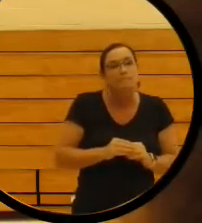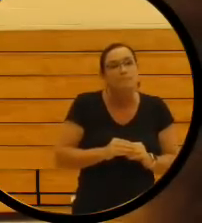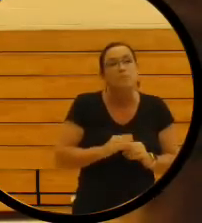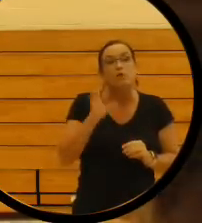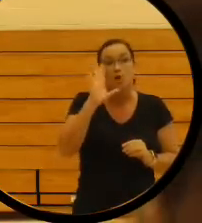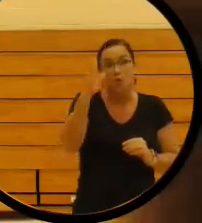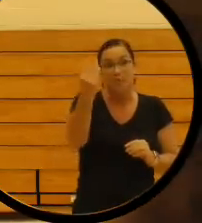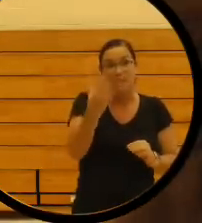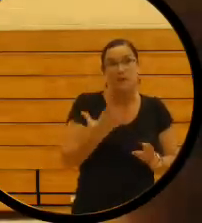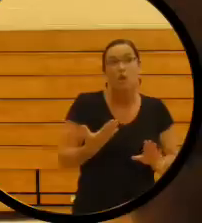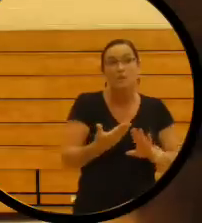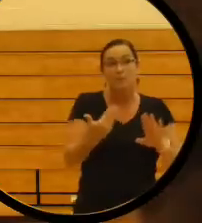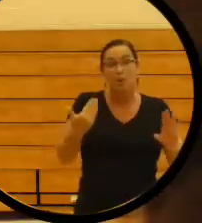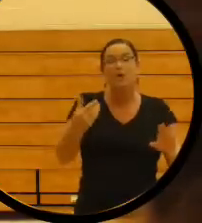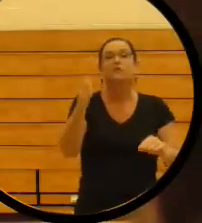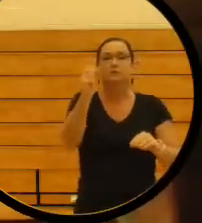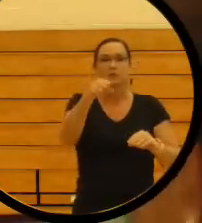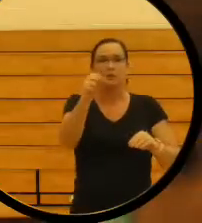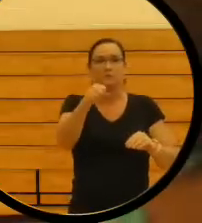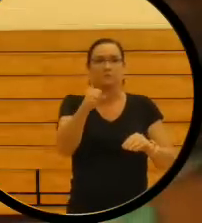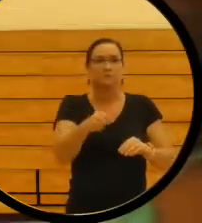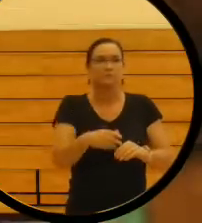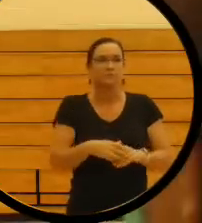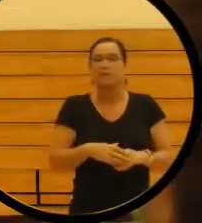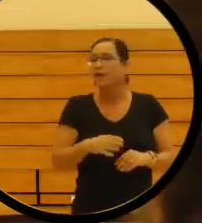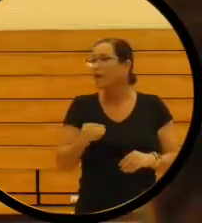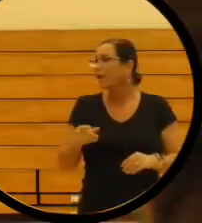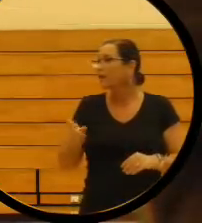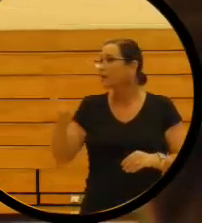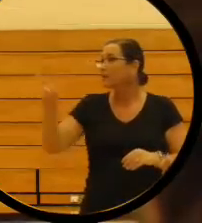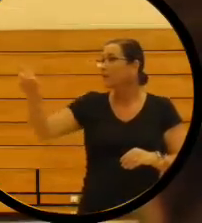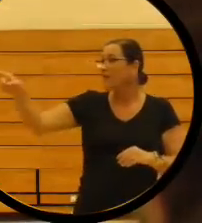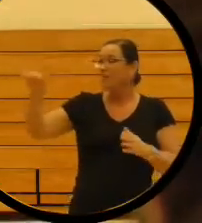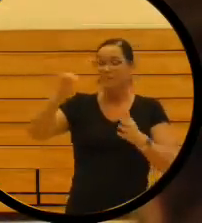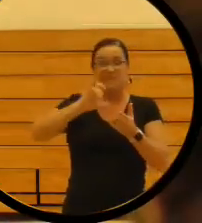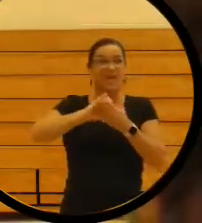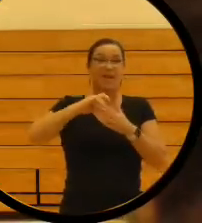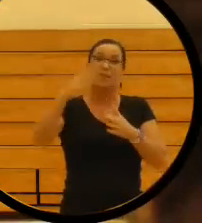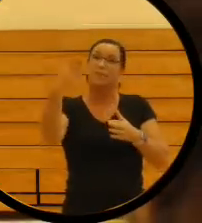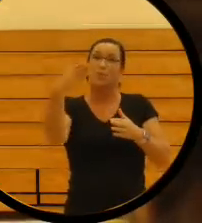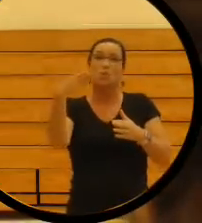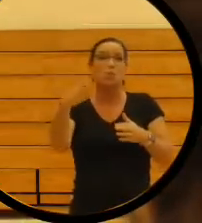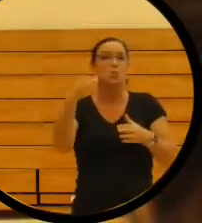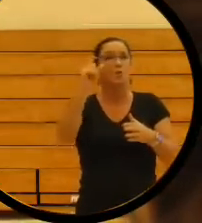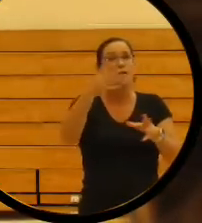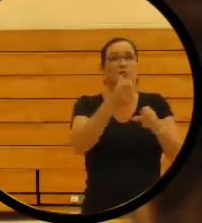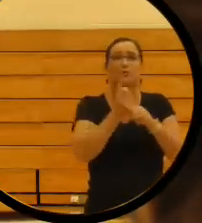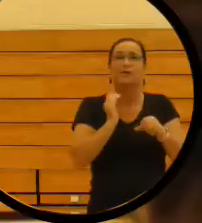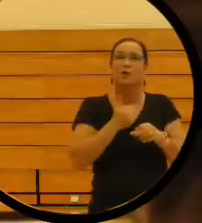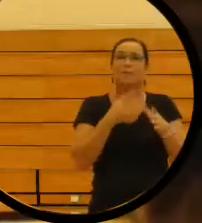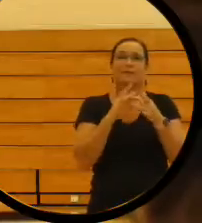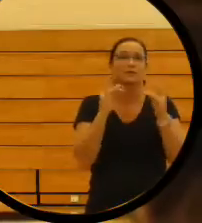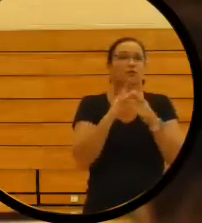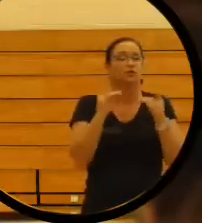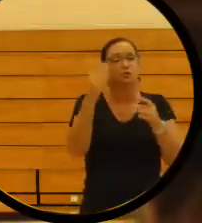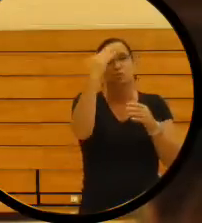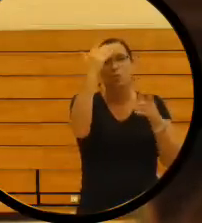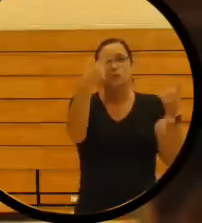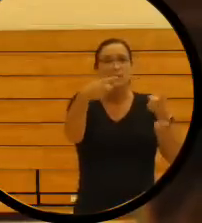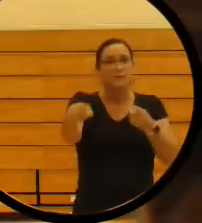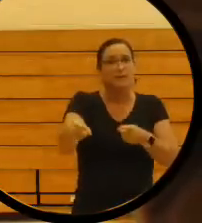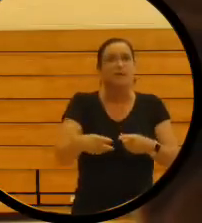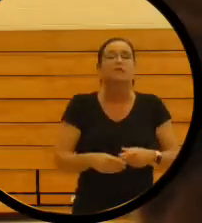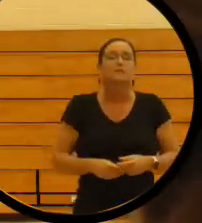time for... Definitely. And that's, I point again to that board, you got to receive our messages to know what's going